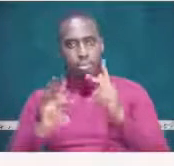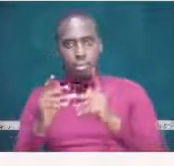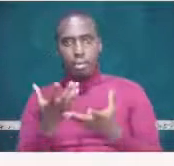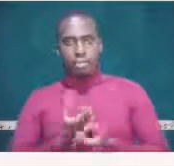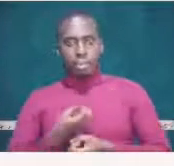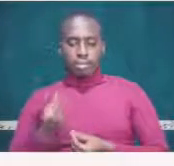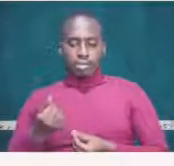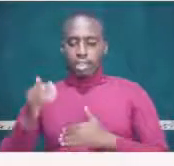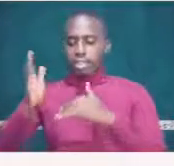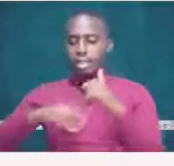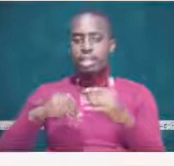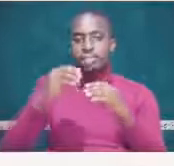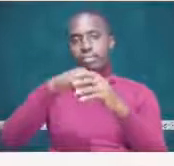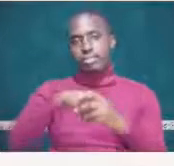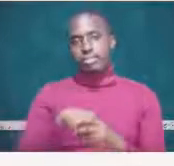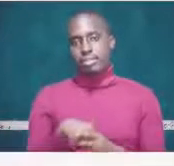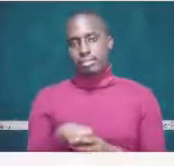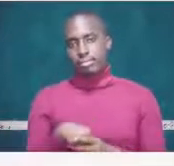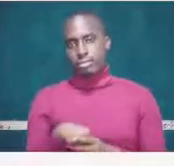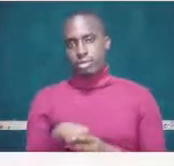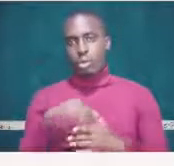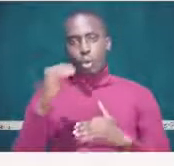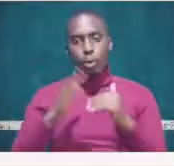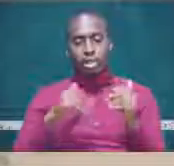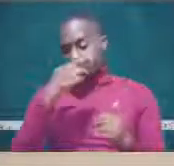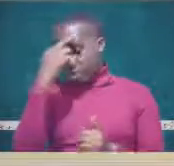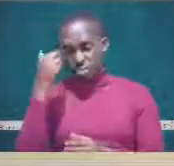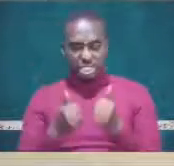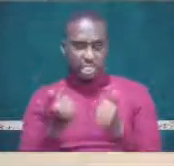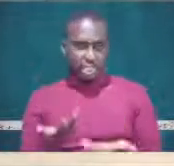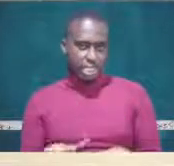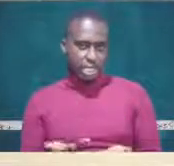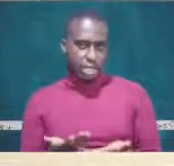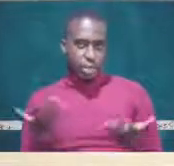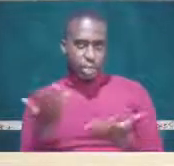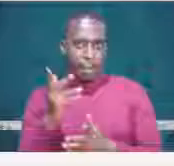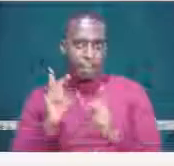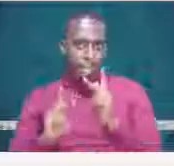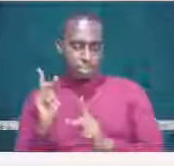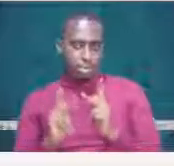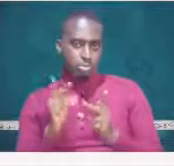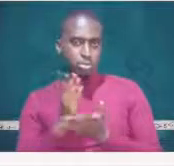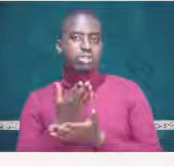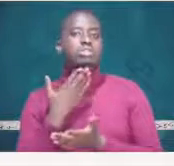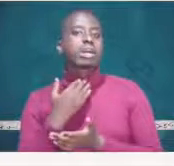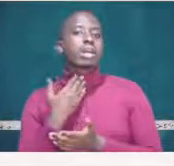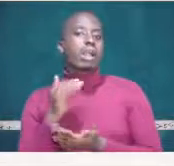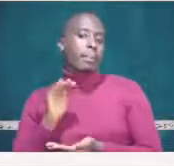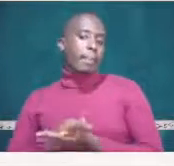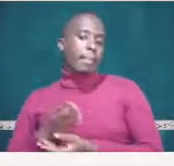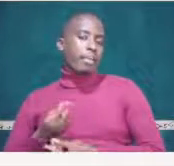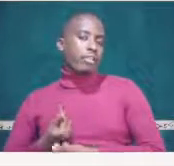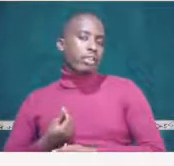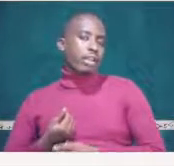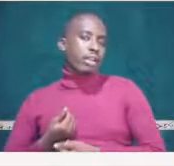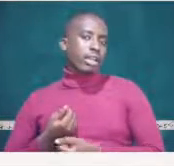cash other than investing? What could be the reasons? Why is it that people want to keep money in cash,